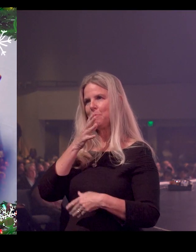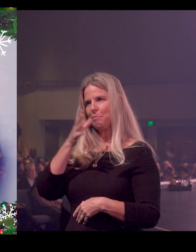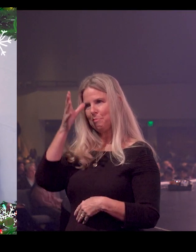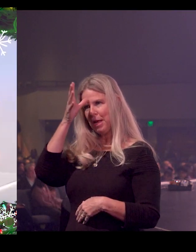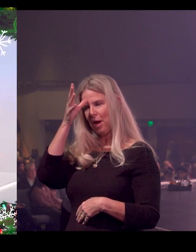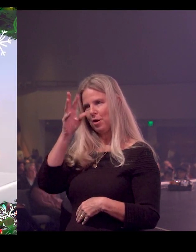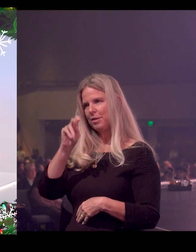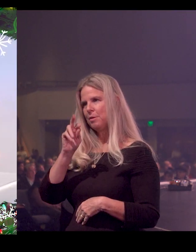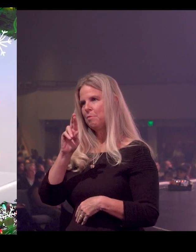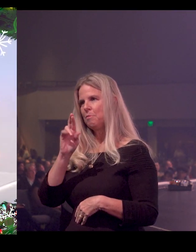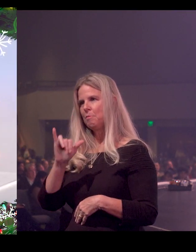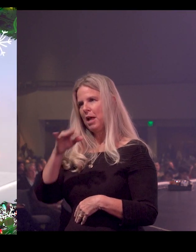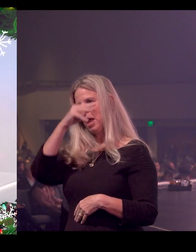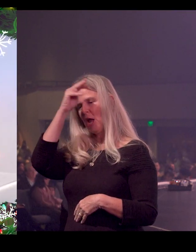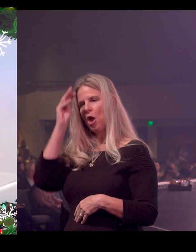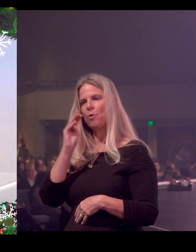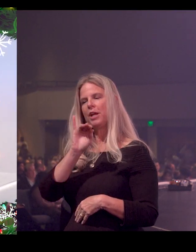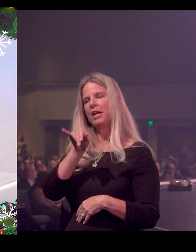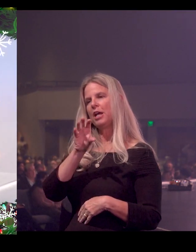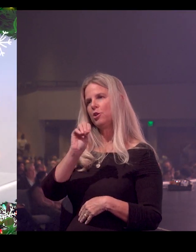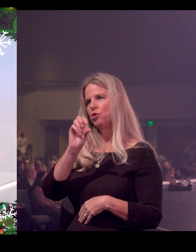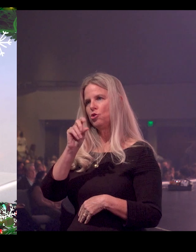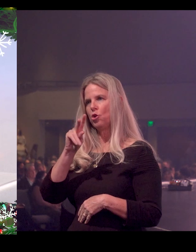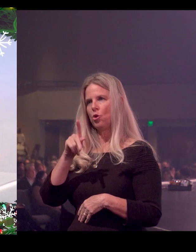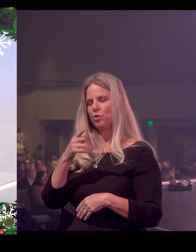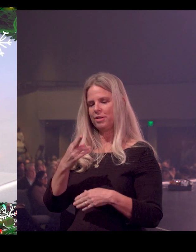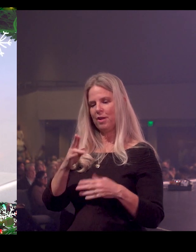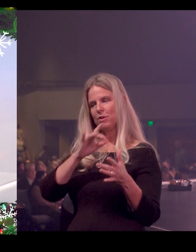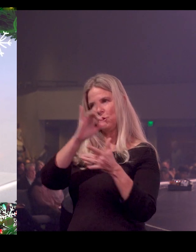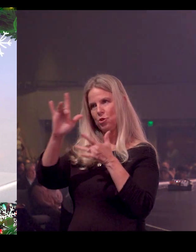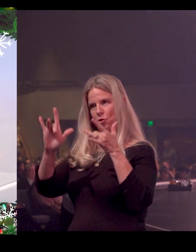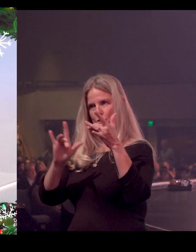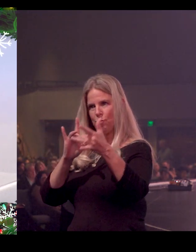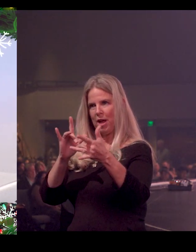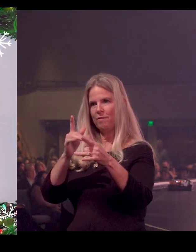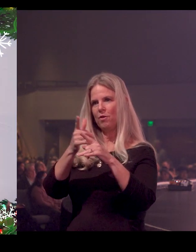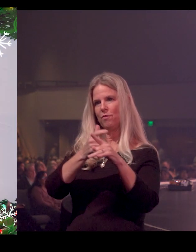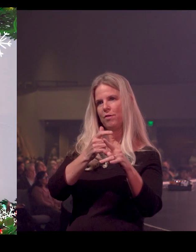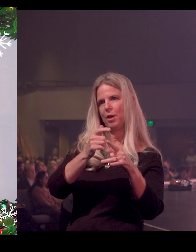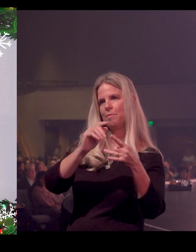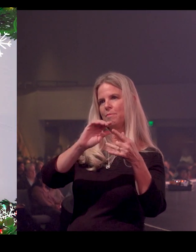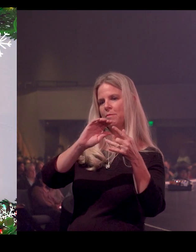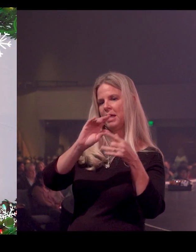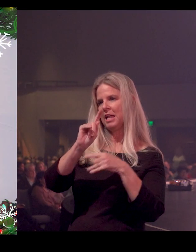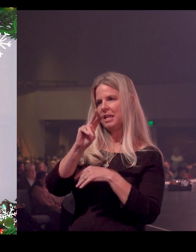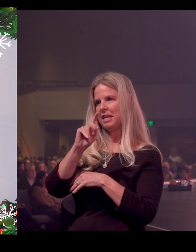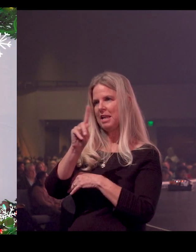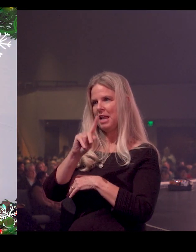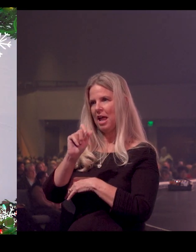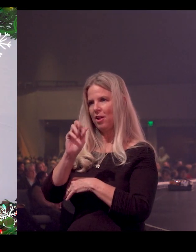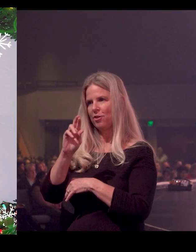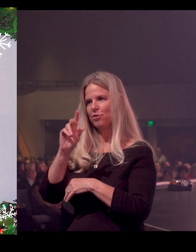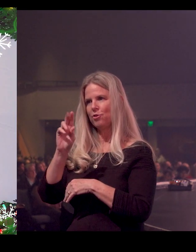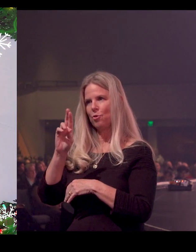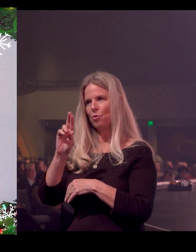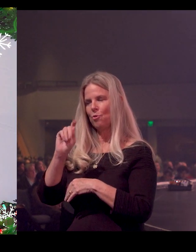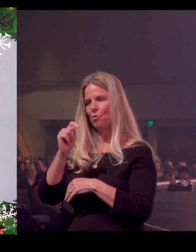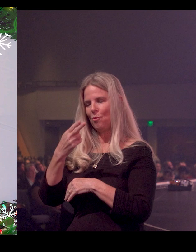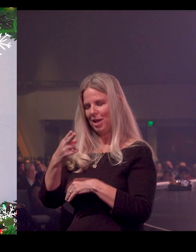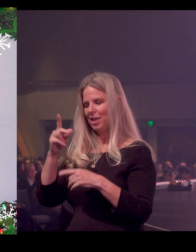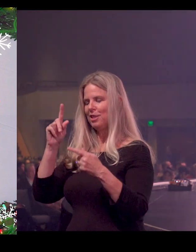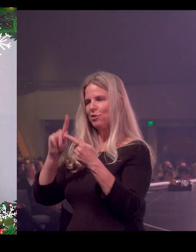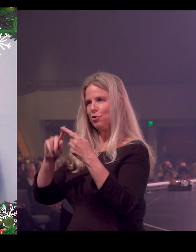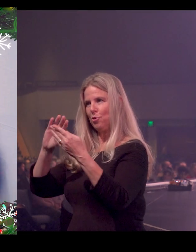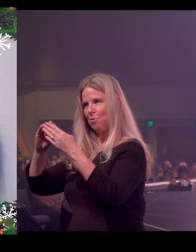the way to Bethlehem where this stable was. Can you guess how long that journey was? It was